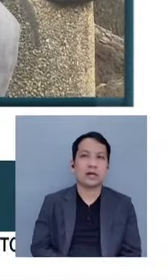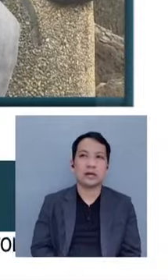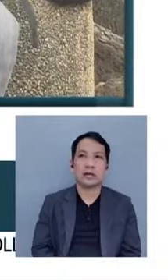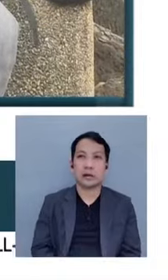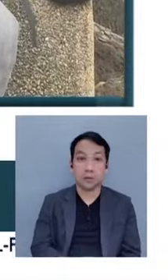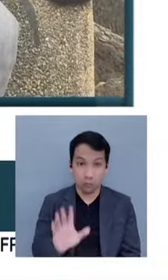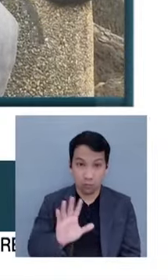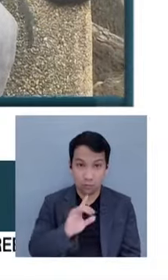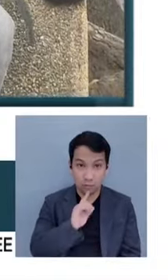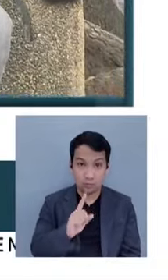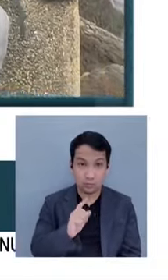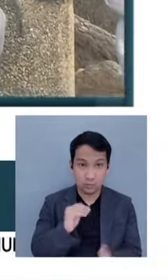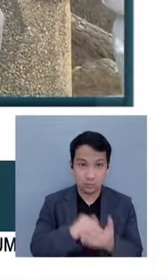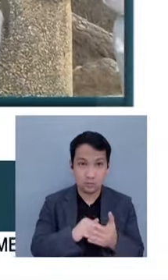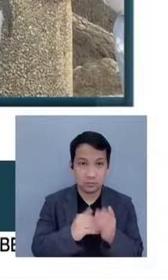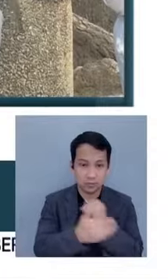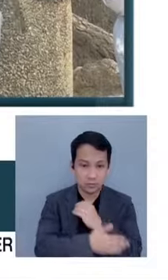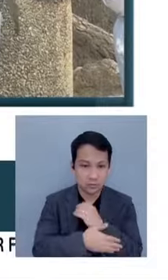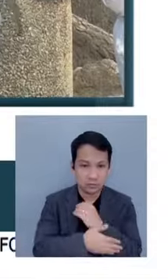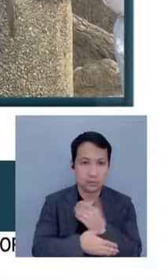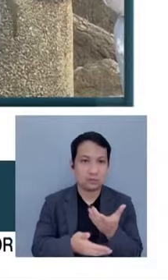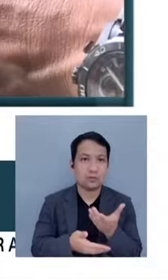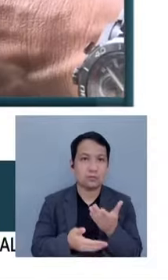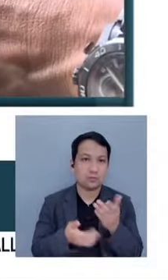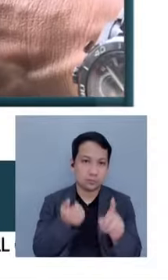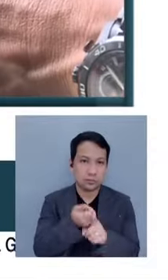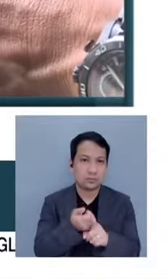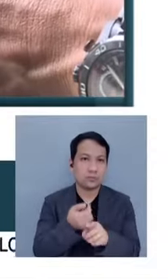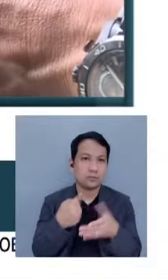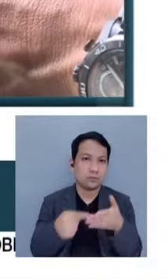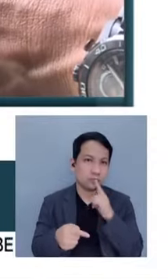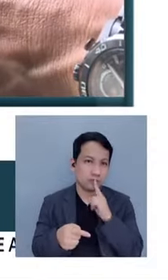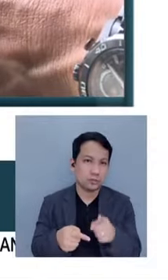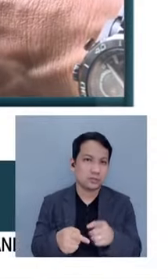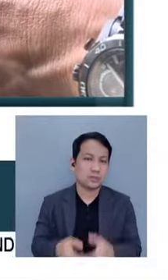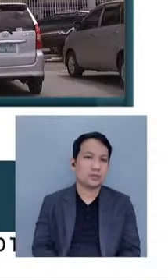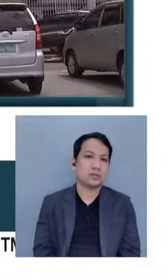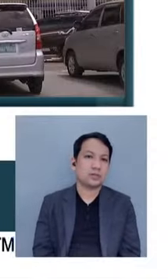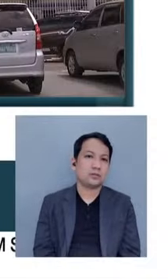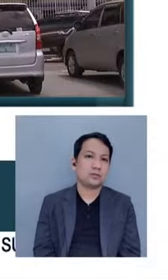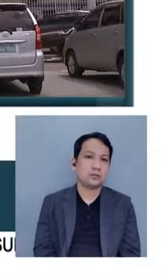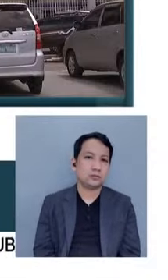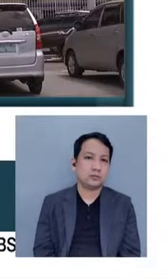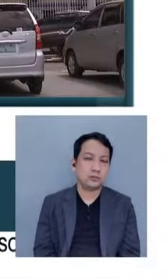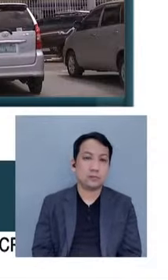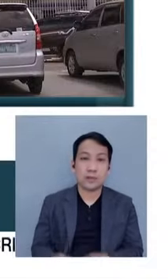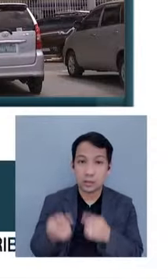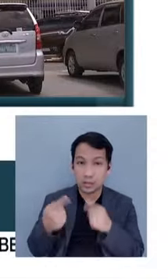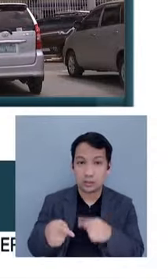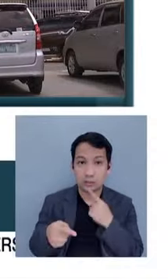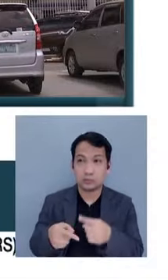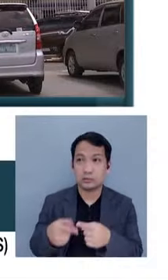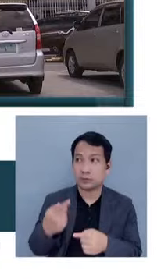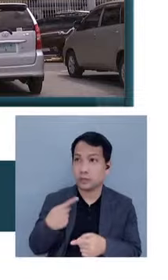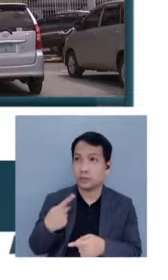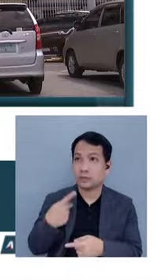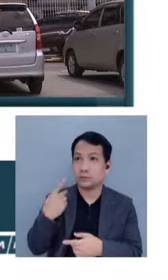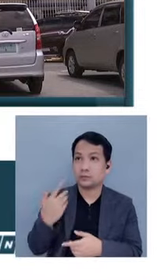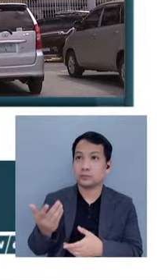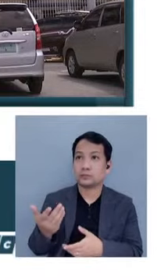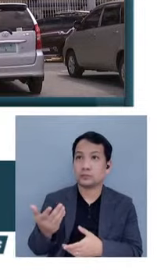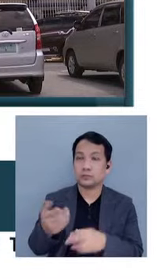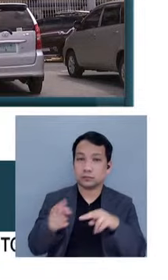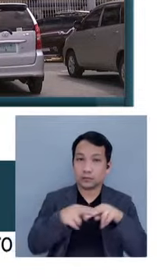any particular country, but these are facts. And usually this happens when there is also an increase